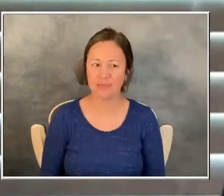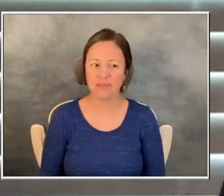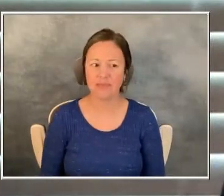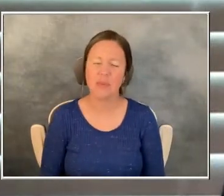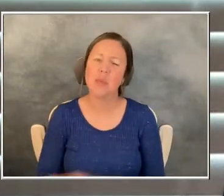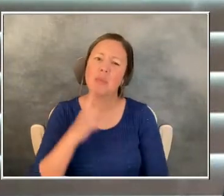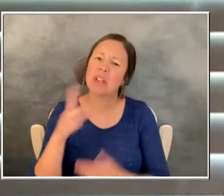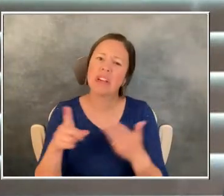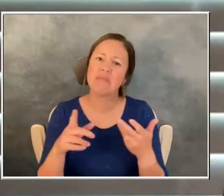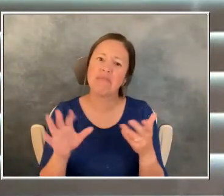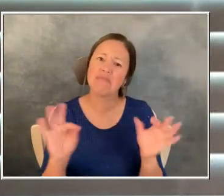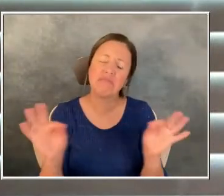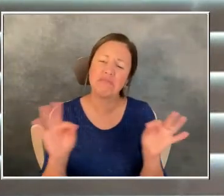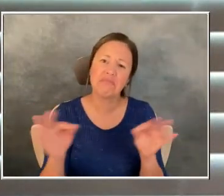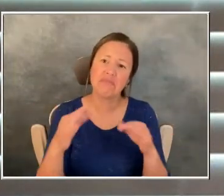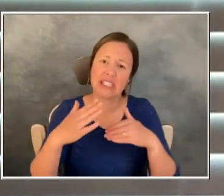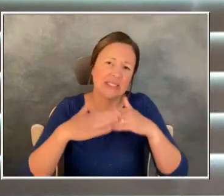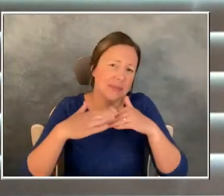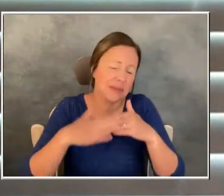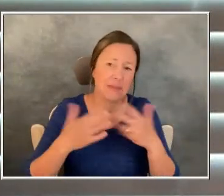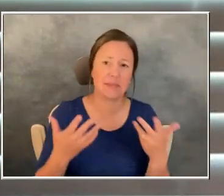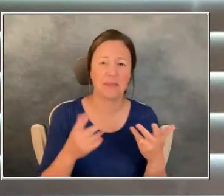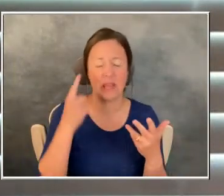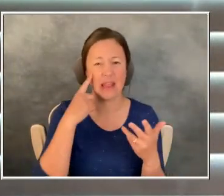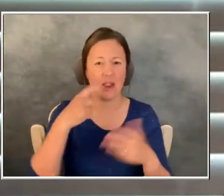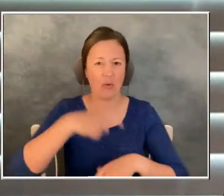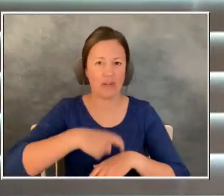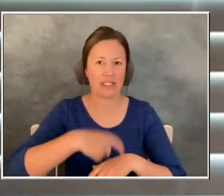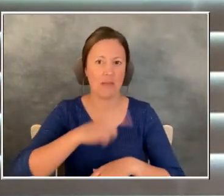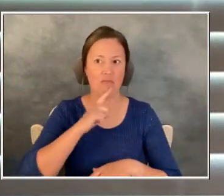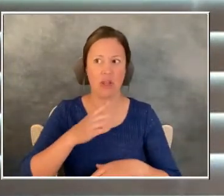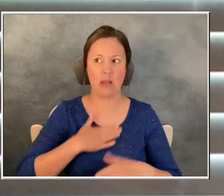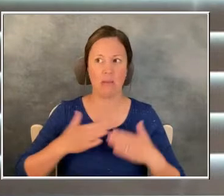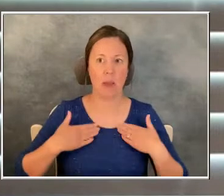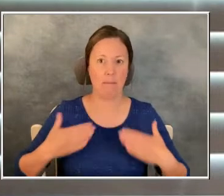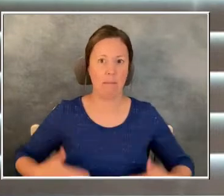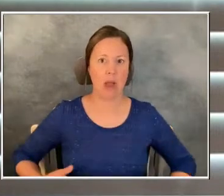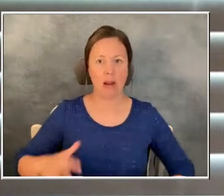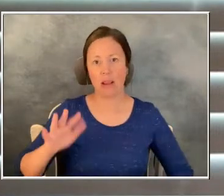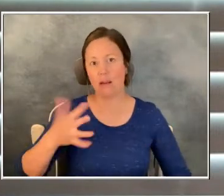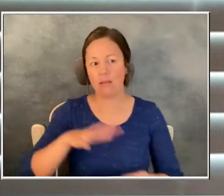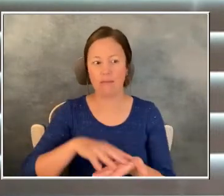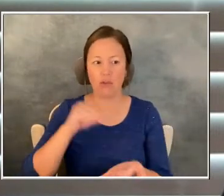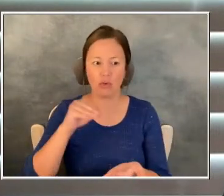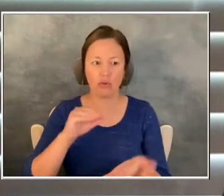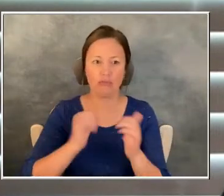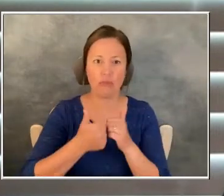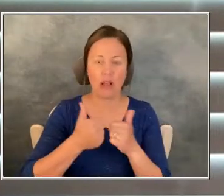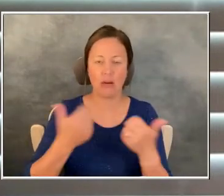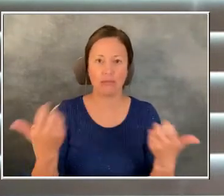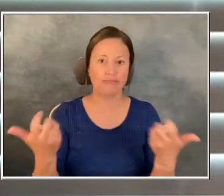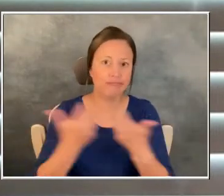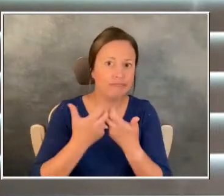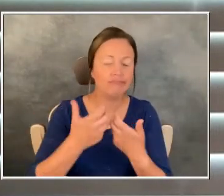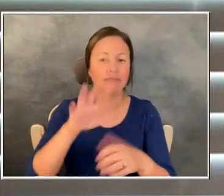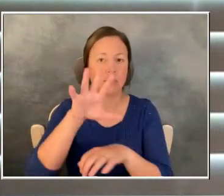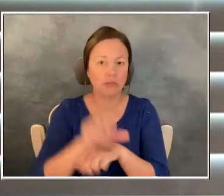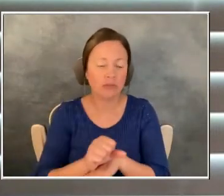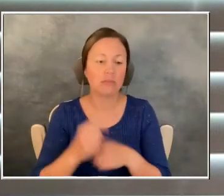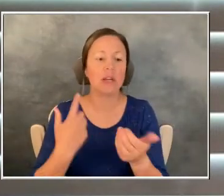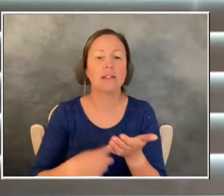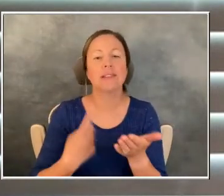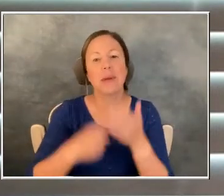Very minimal, honestly, and I think over time I've just kind of learned how to adjust. Sometimes I